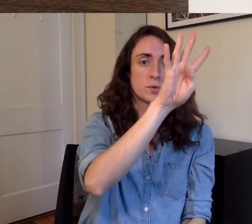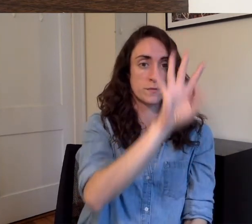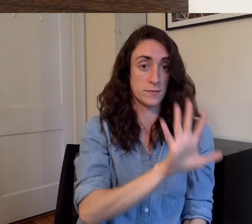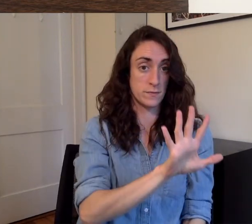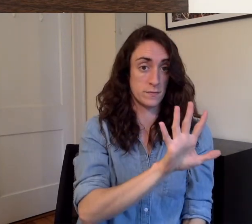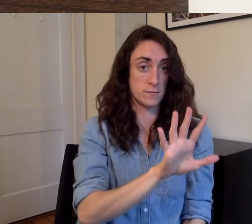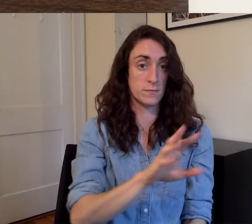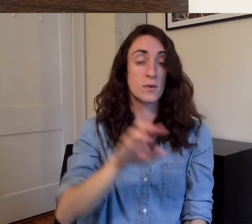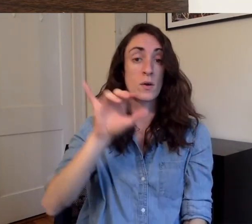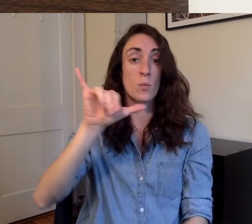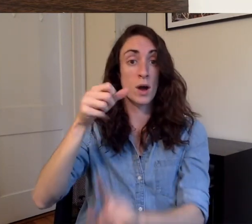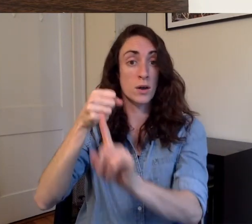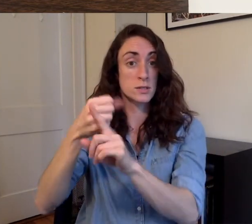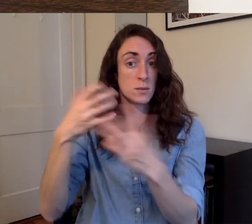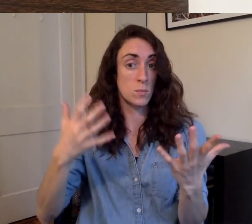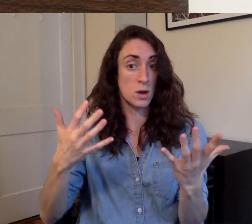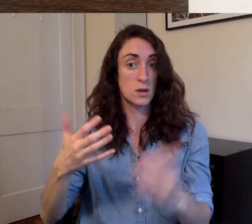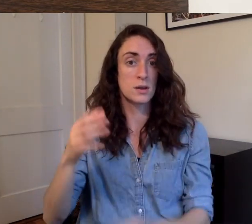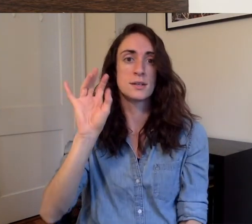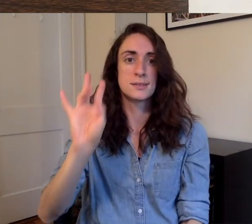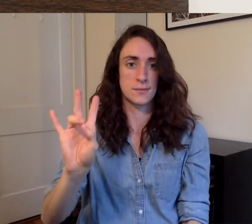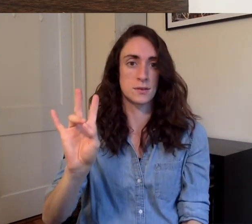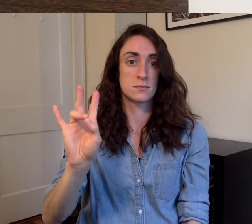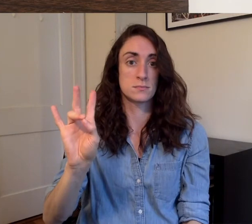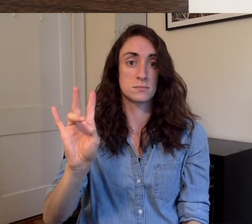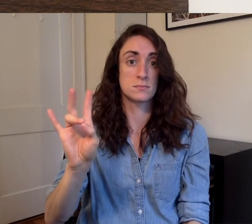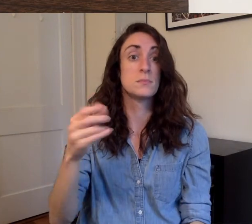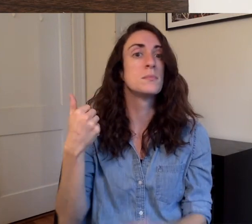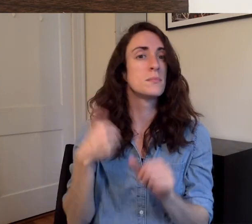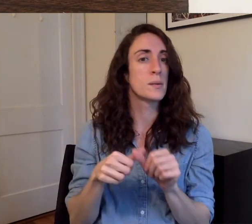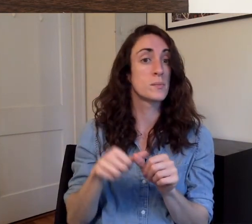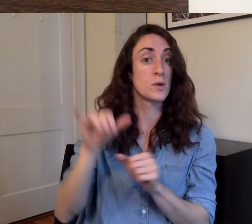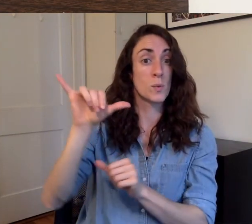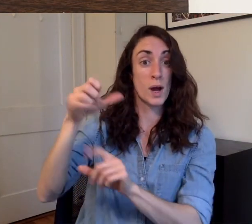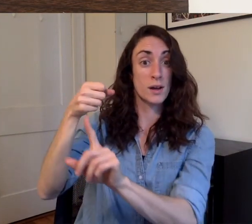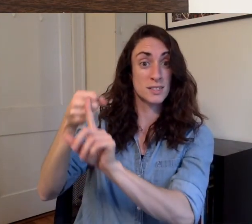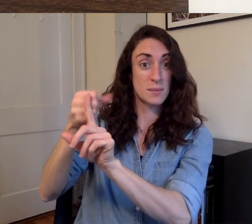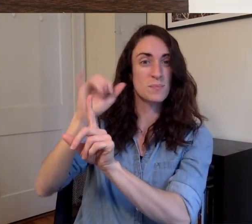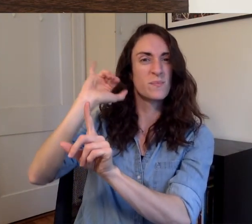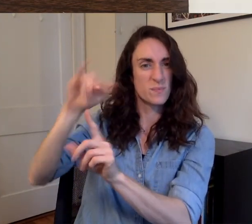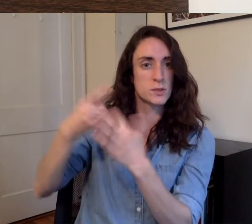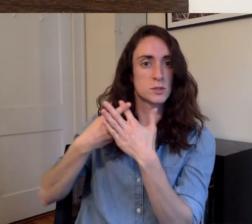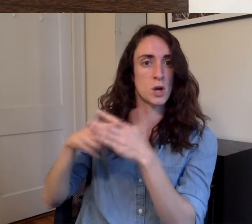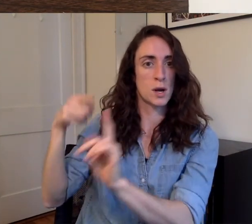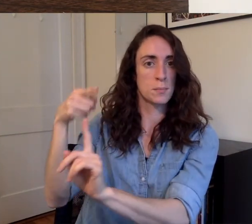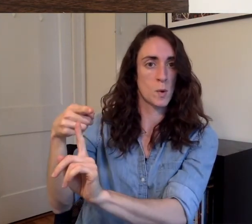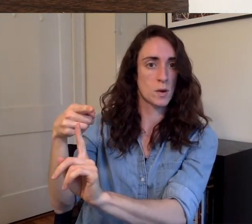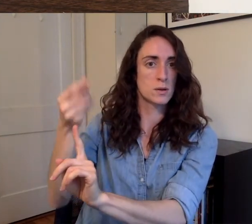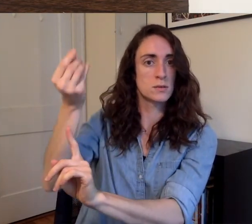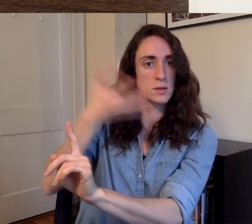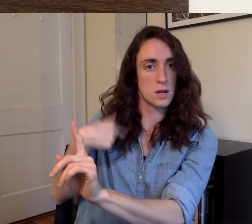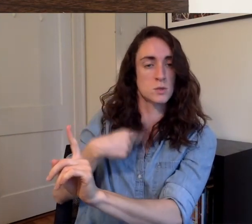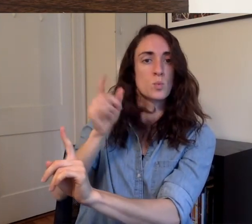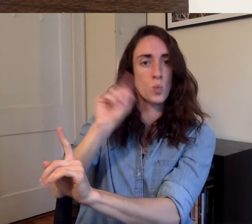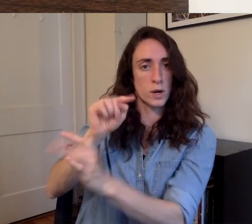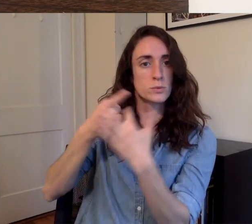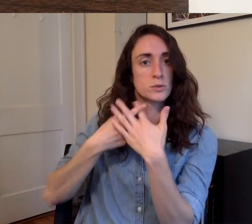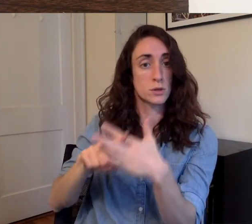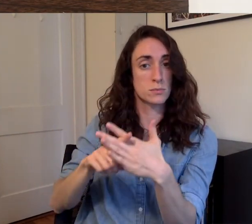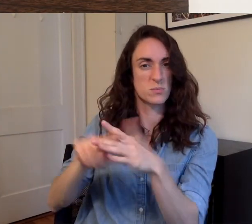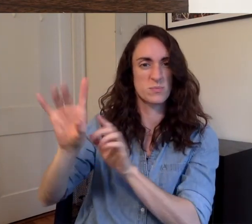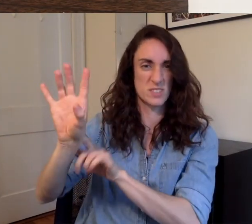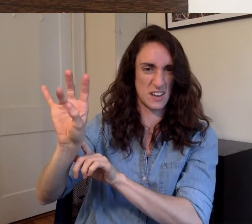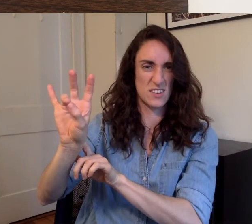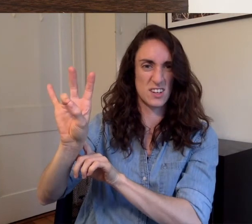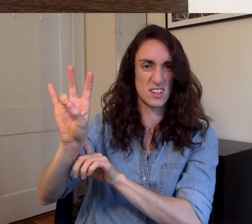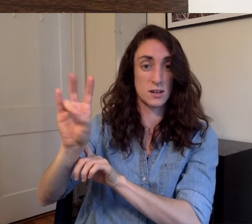negative 4 over 5, and the y-intercept is 7. So again, the 7, the y-intercept, is going to be our